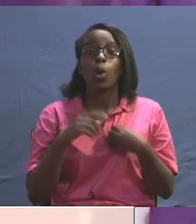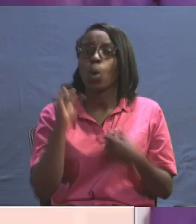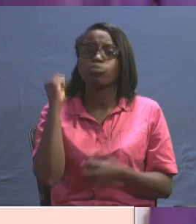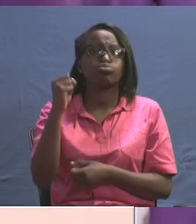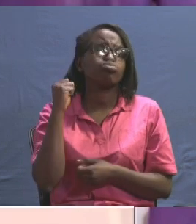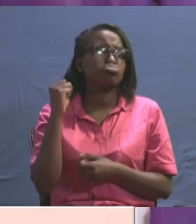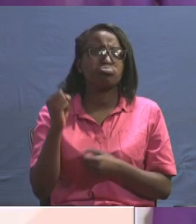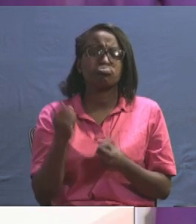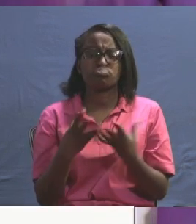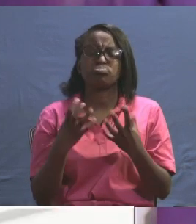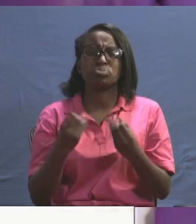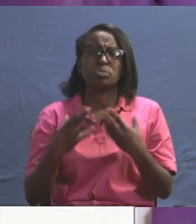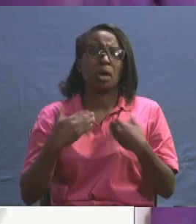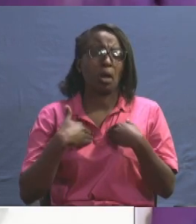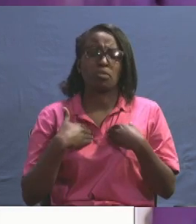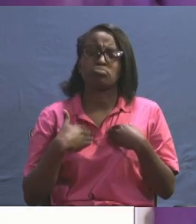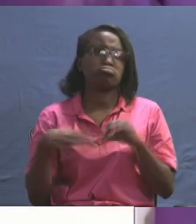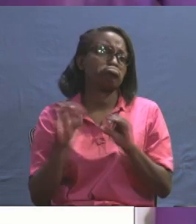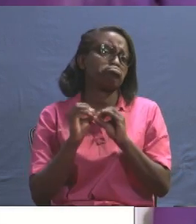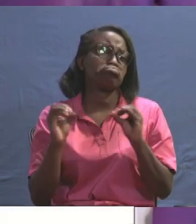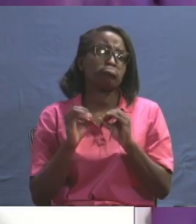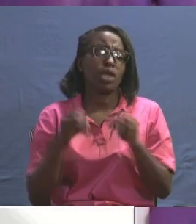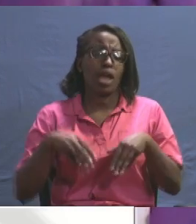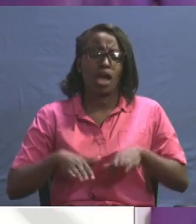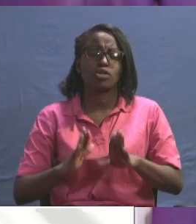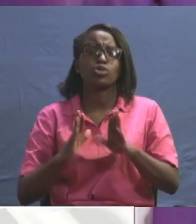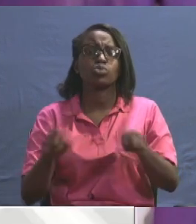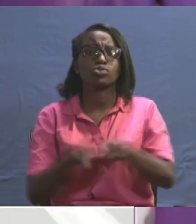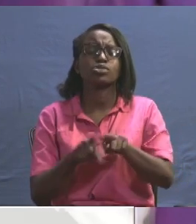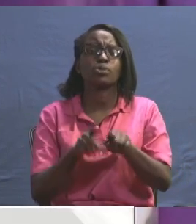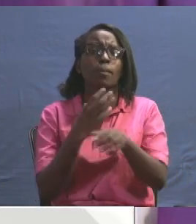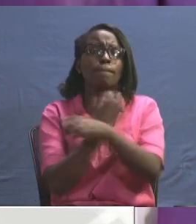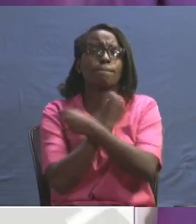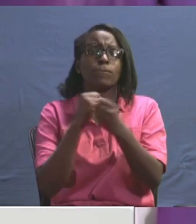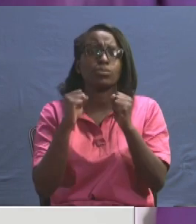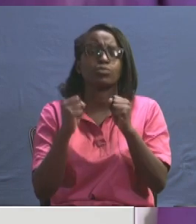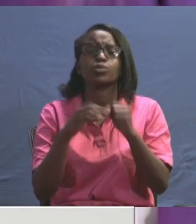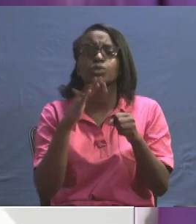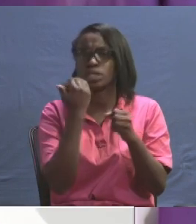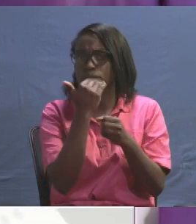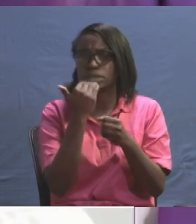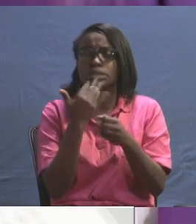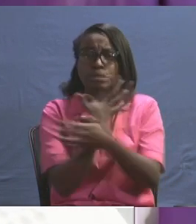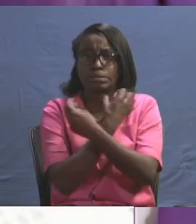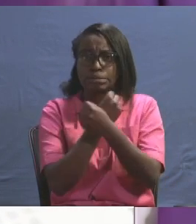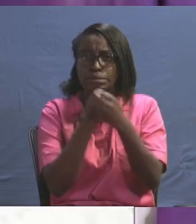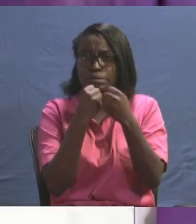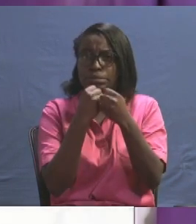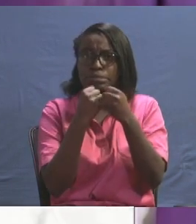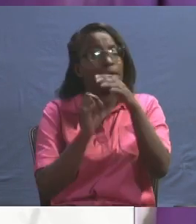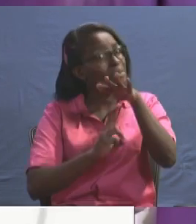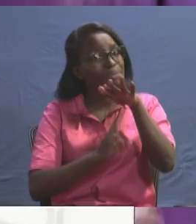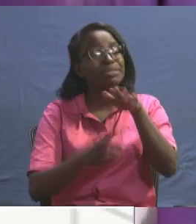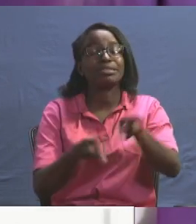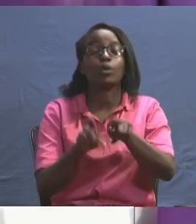mbali. Let us allow the president, the deputy president, those given responsibilities, tuwapatie